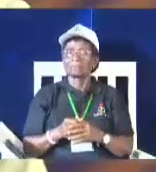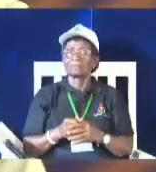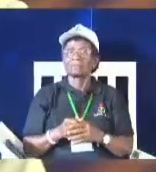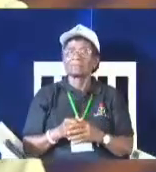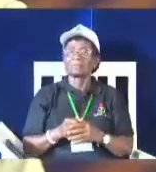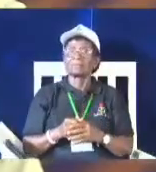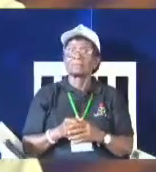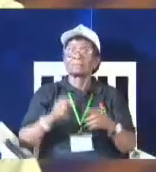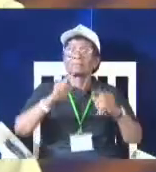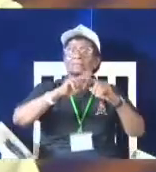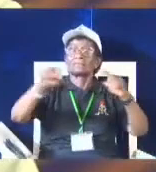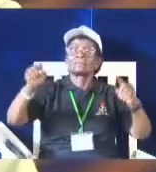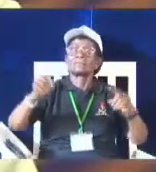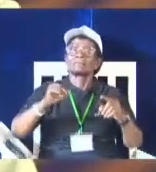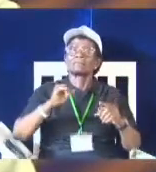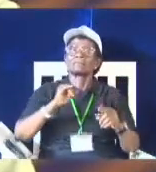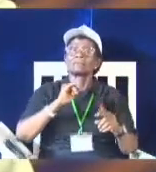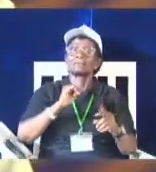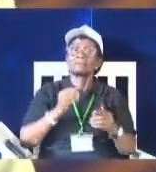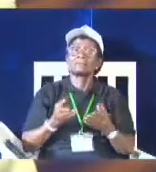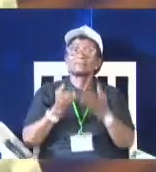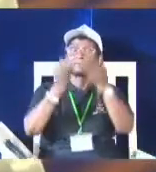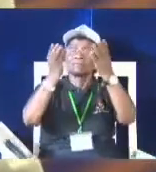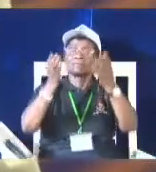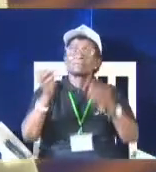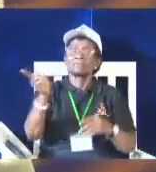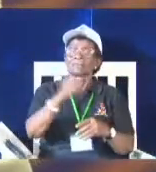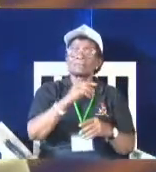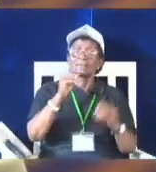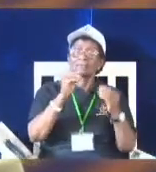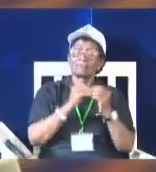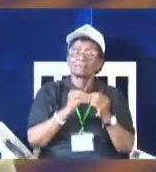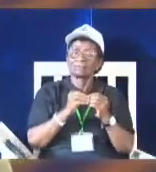But deliverance offers you more.